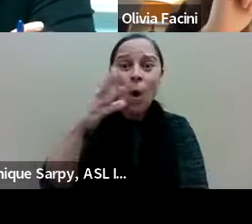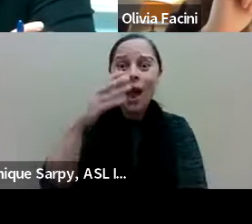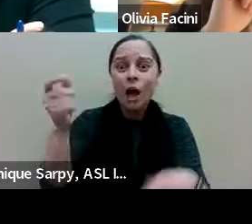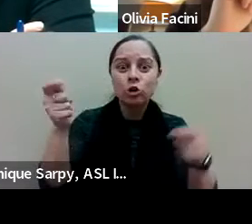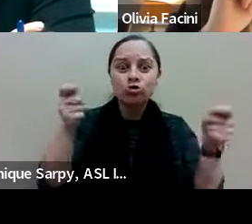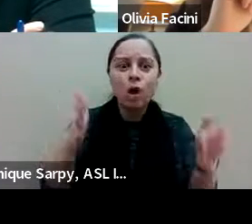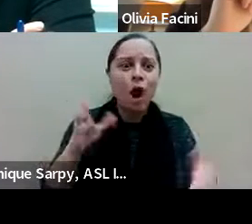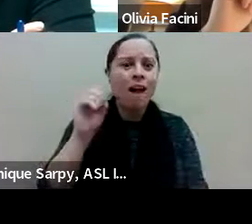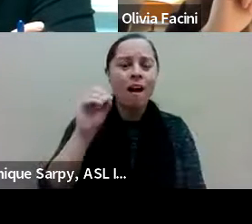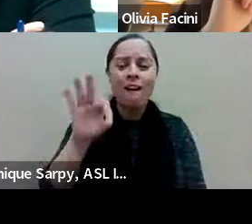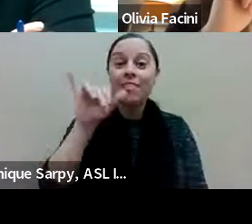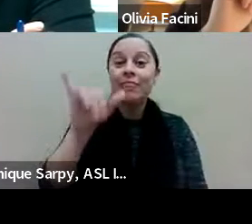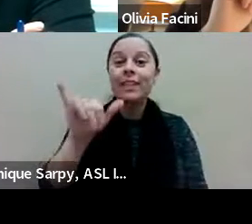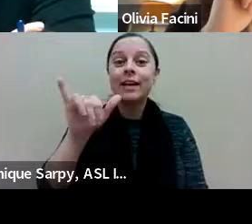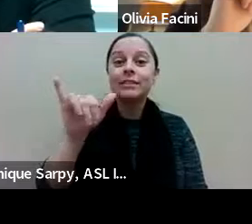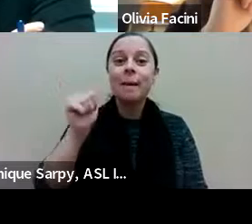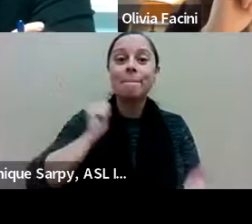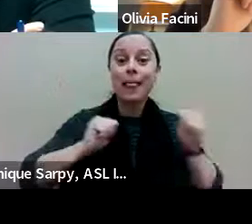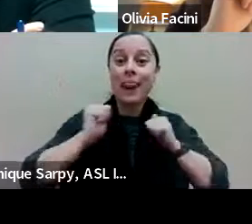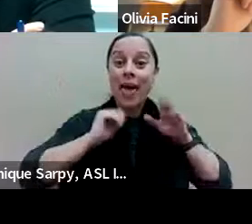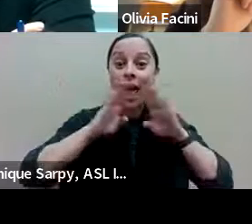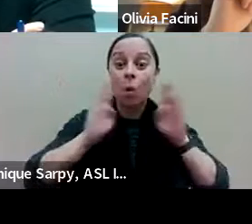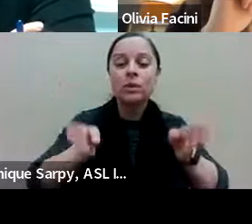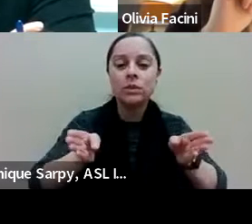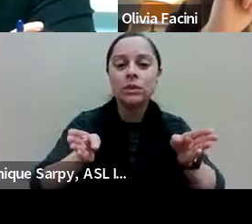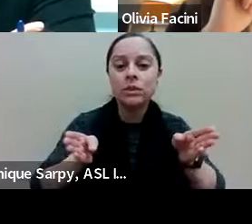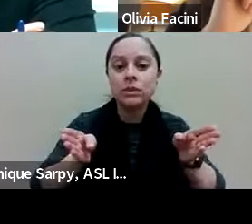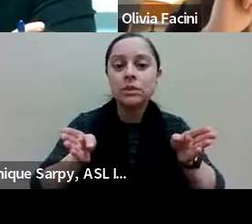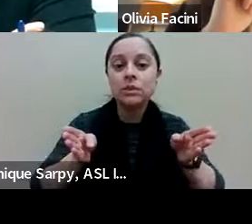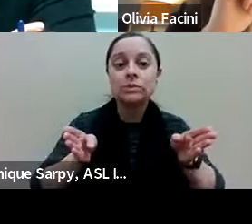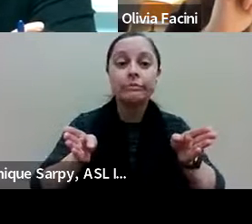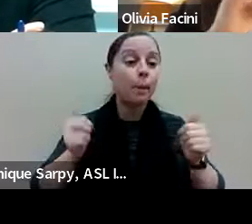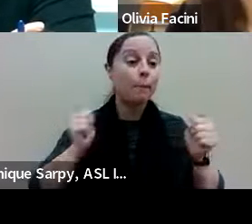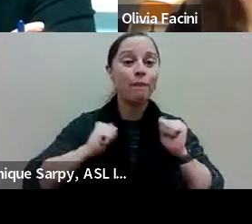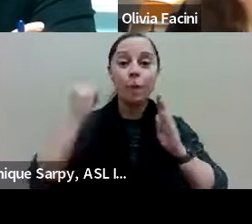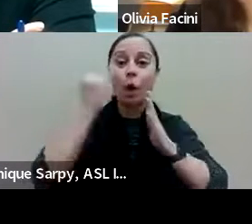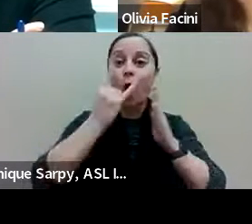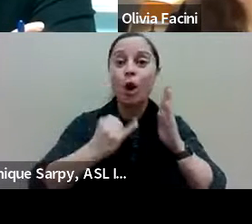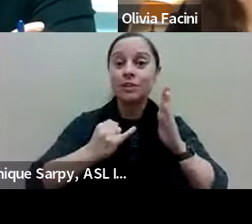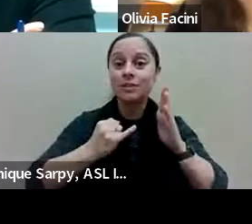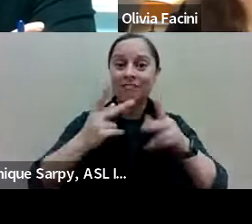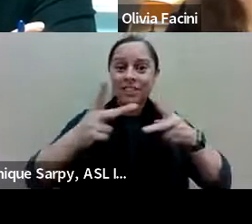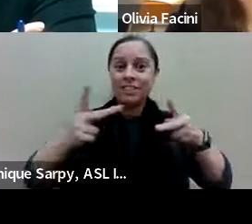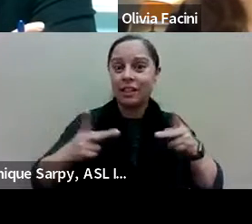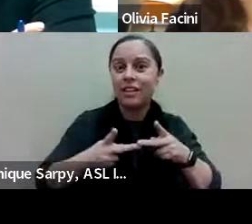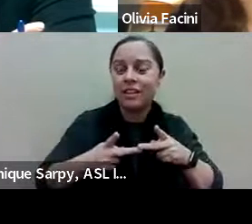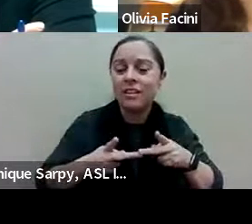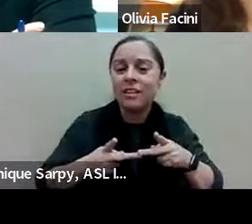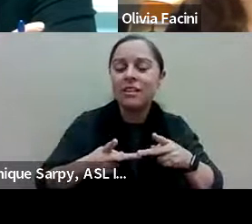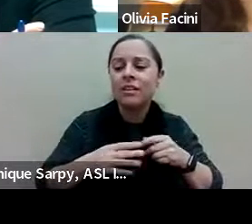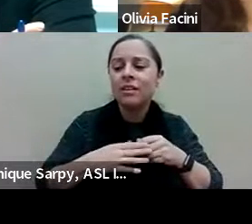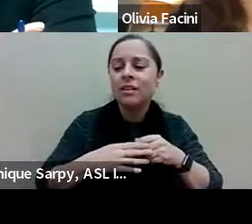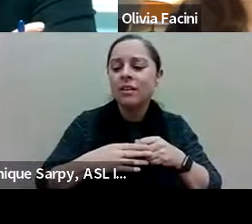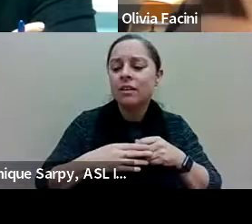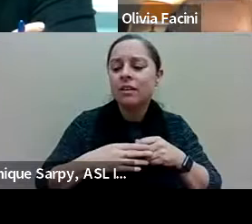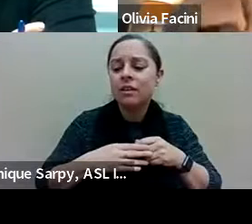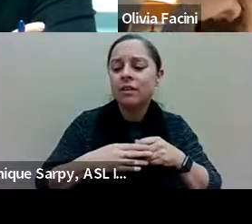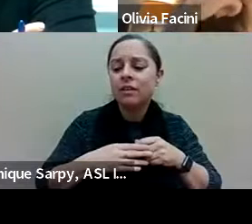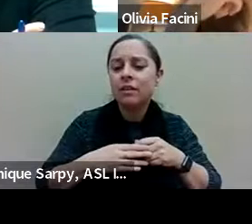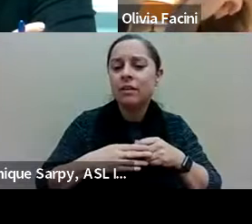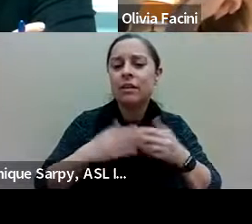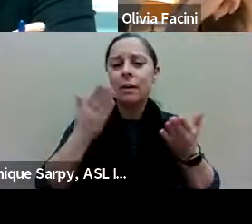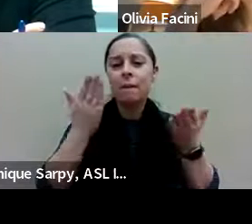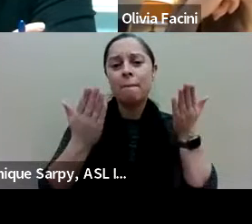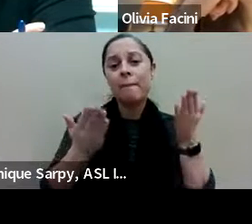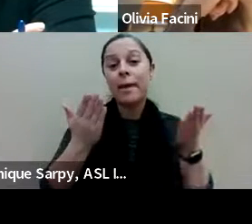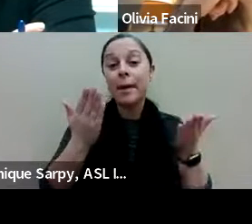these playhouses or performance arts facilities, maybe along